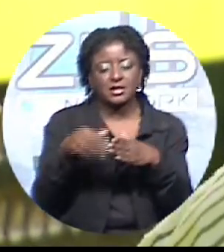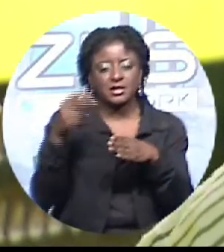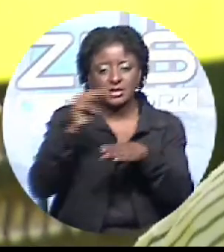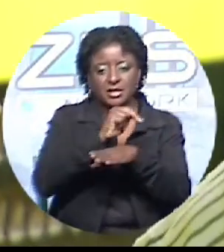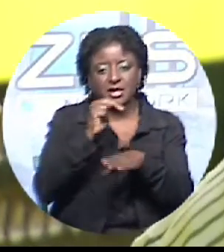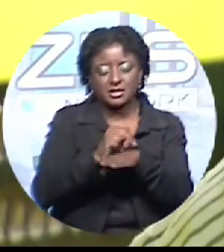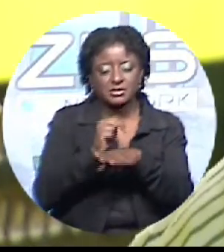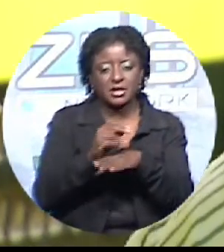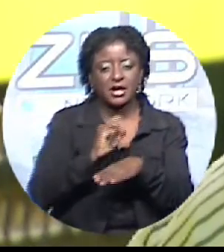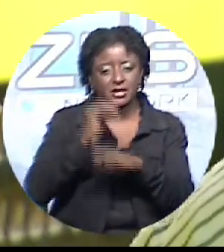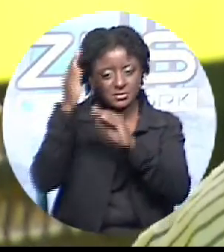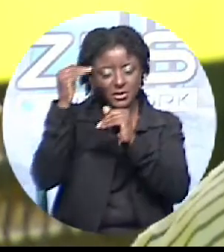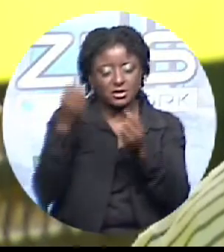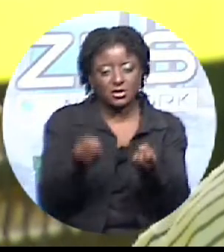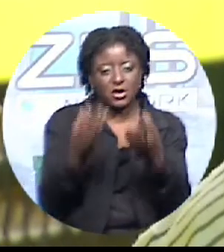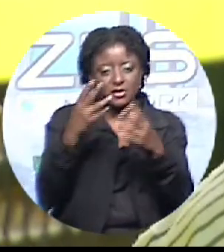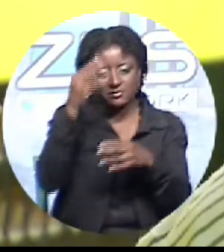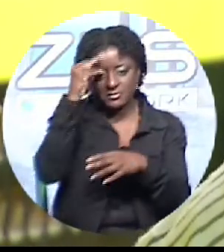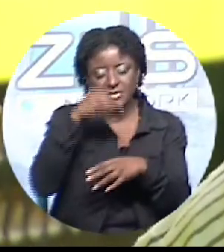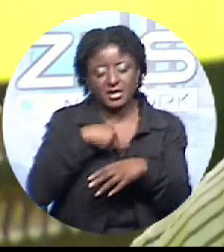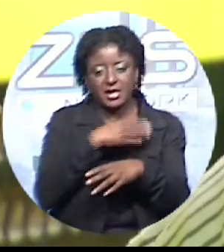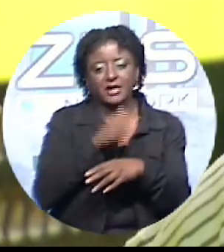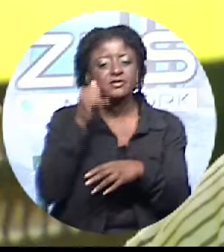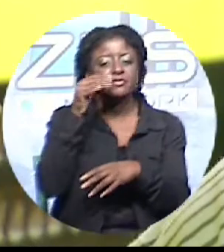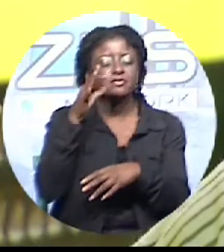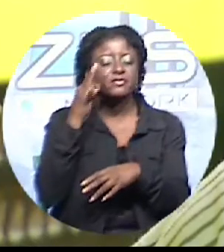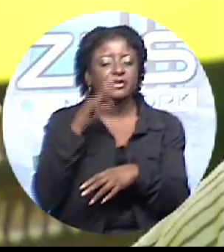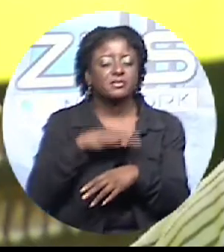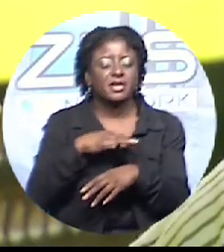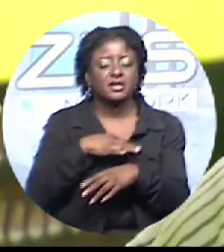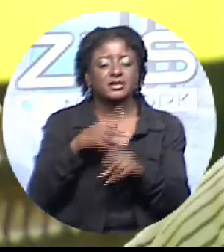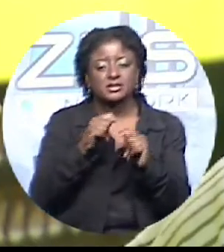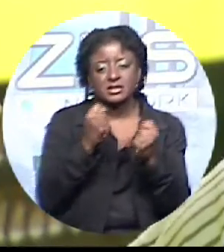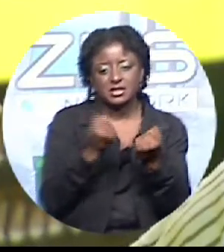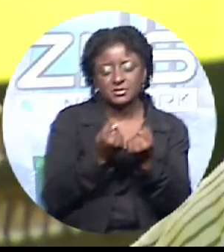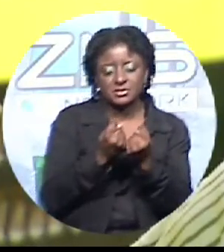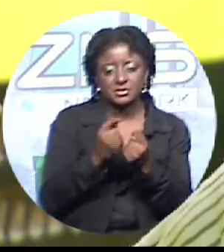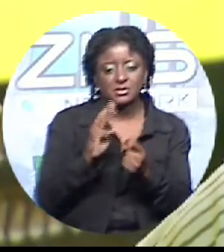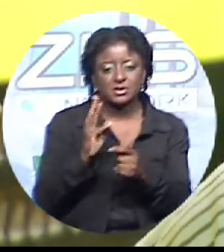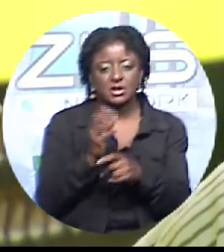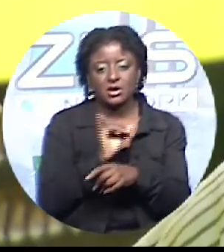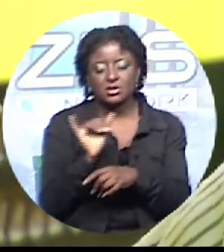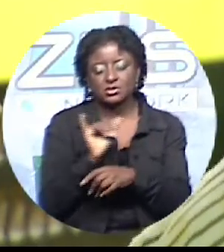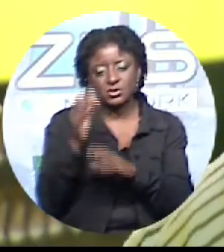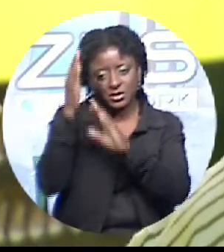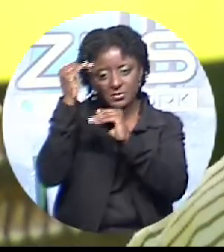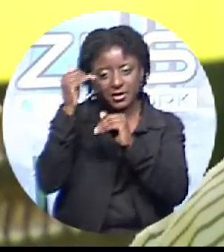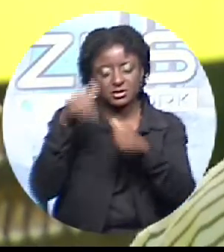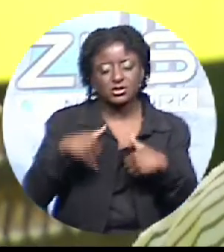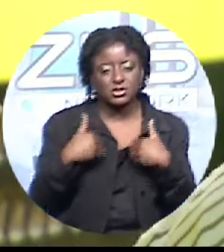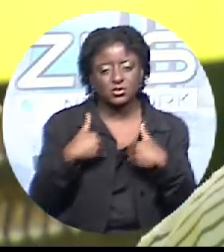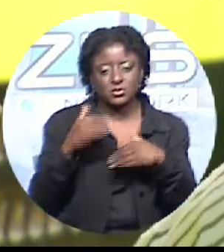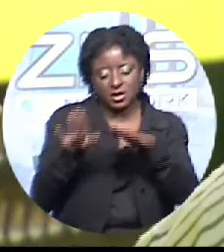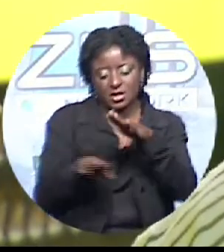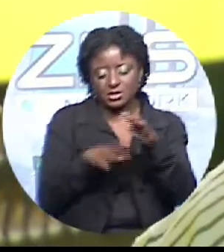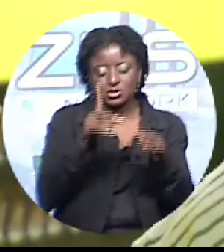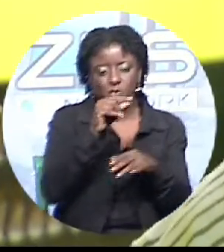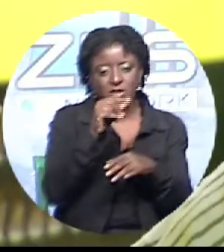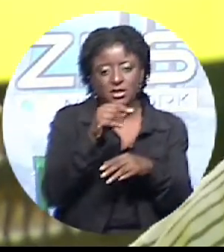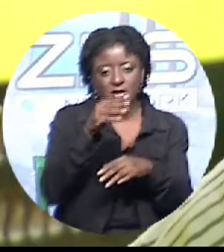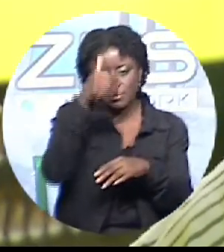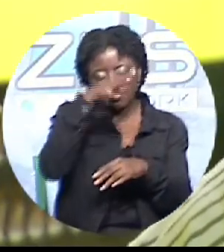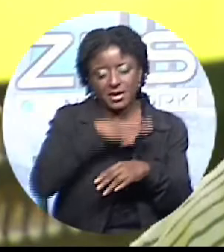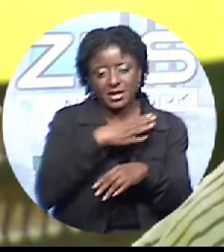and female teams. We're also getting our youth involved, so we're looking at our under 20 men and women. So we're hoping to have a good